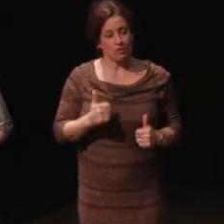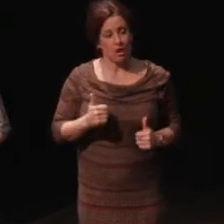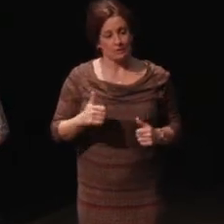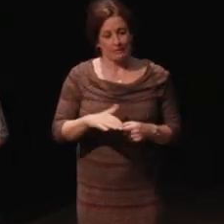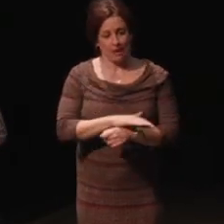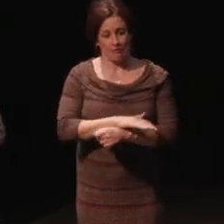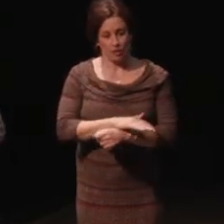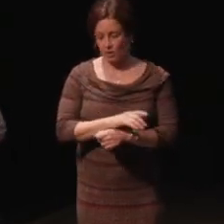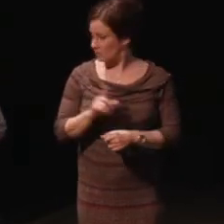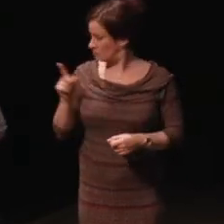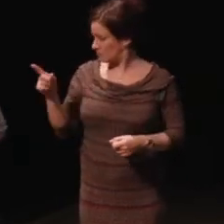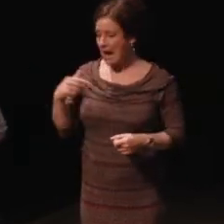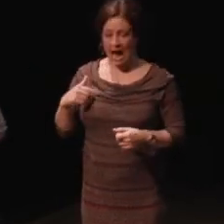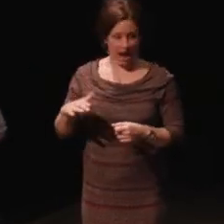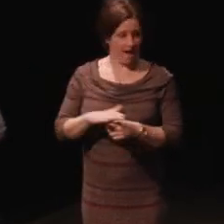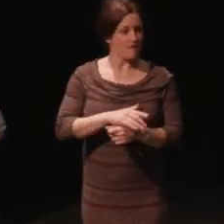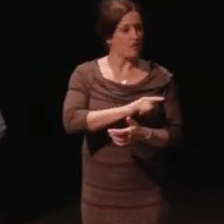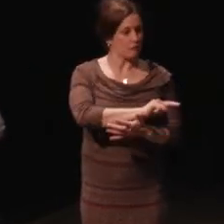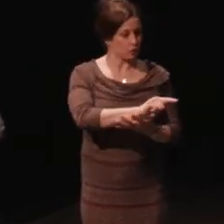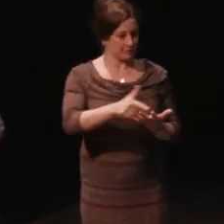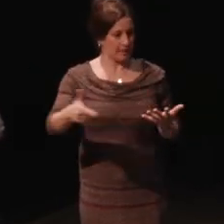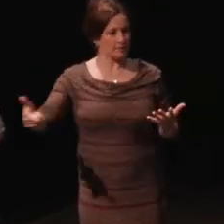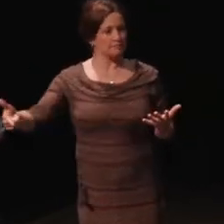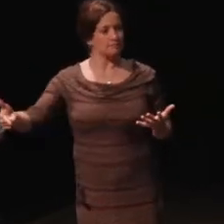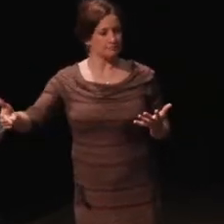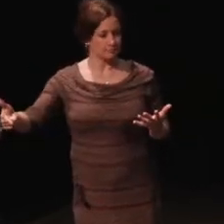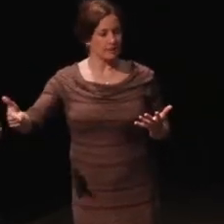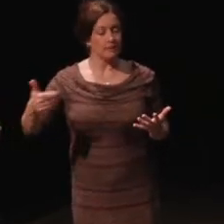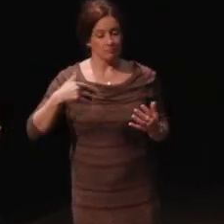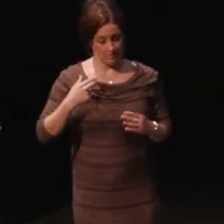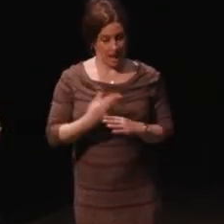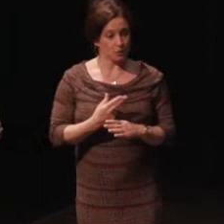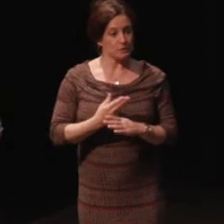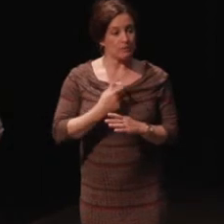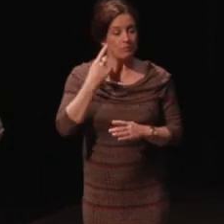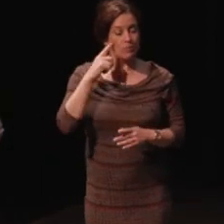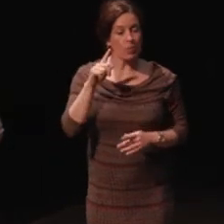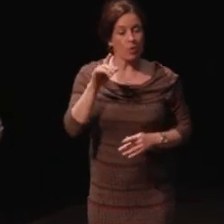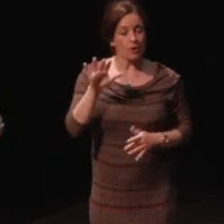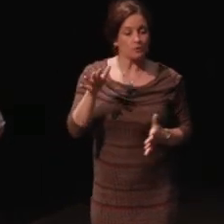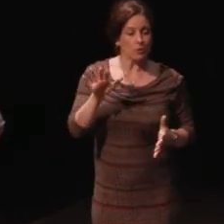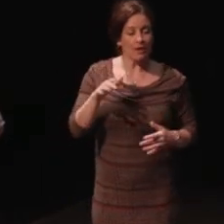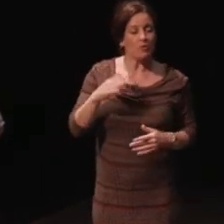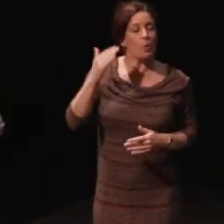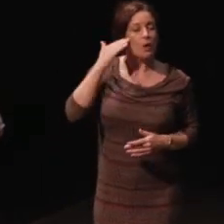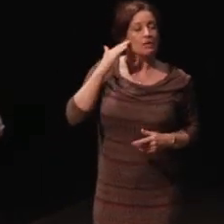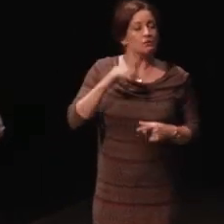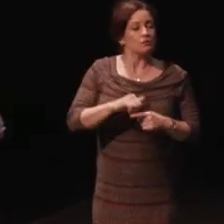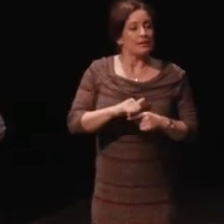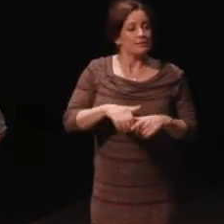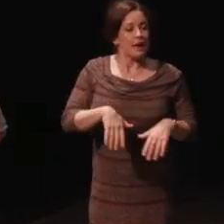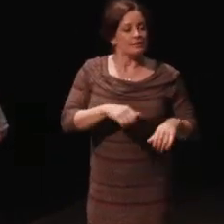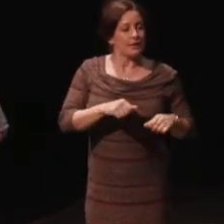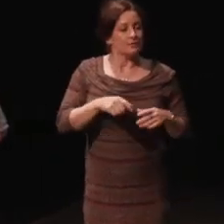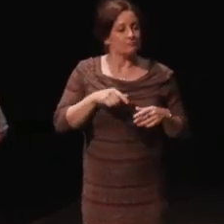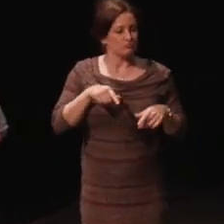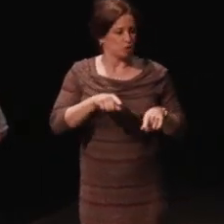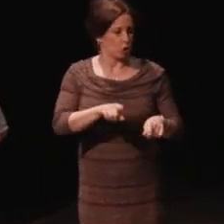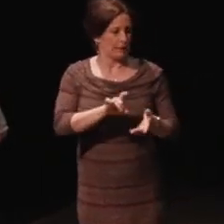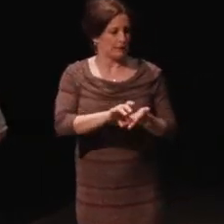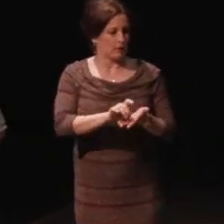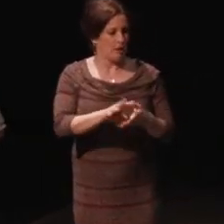cover. I have a full set of all of those. I do use those for sort of a awareness training that I did during the